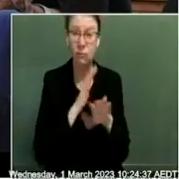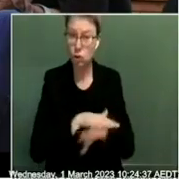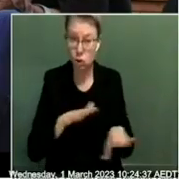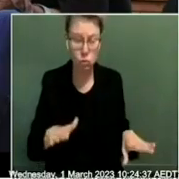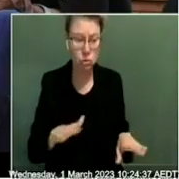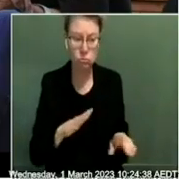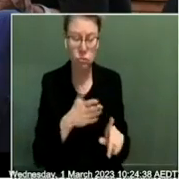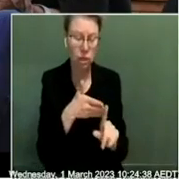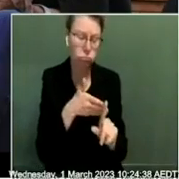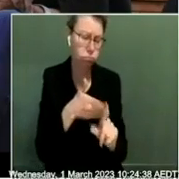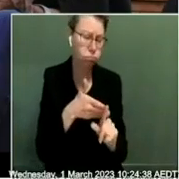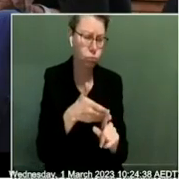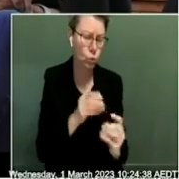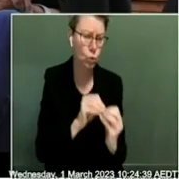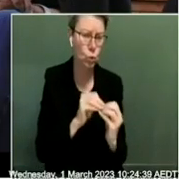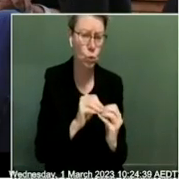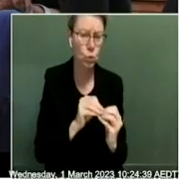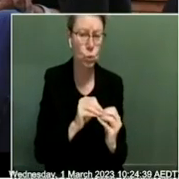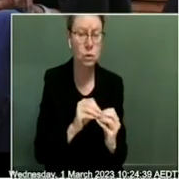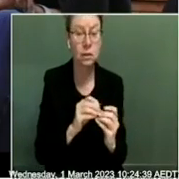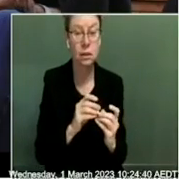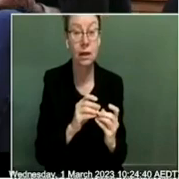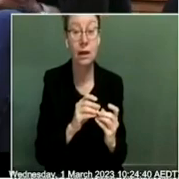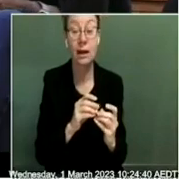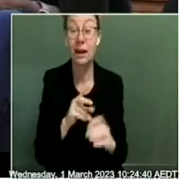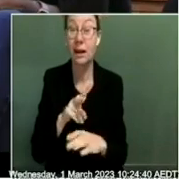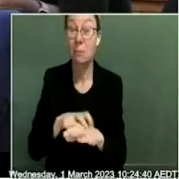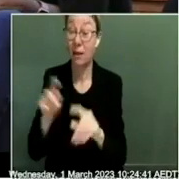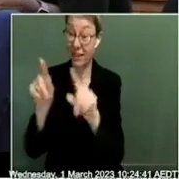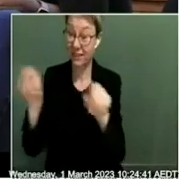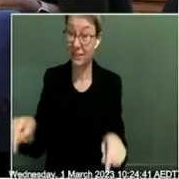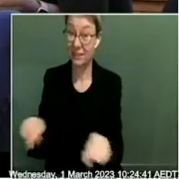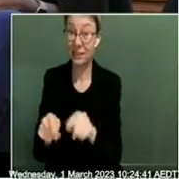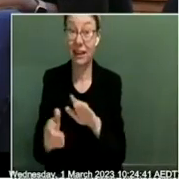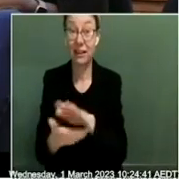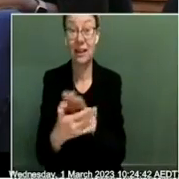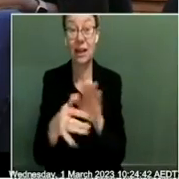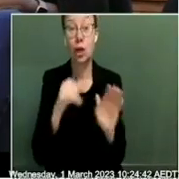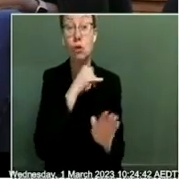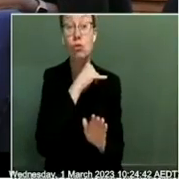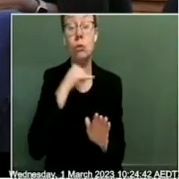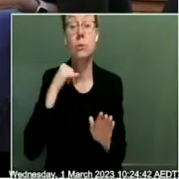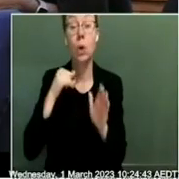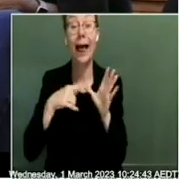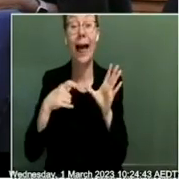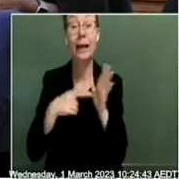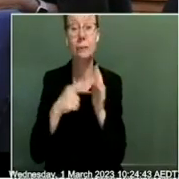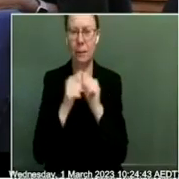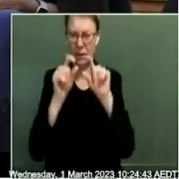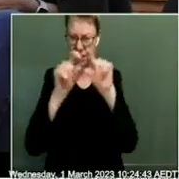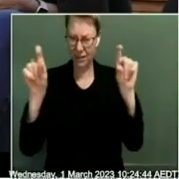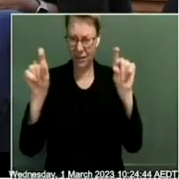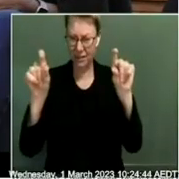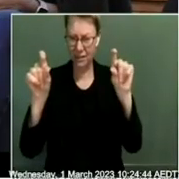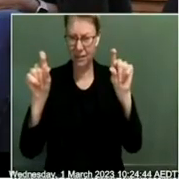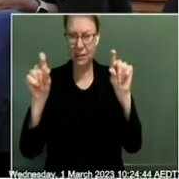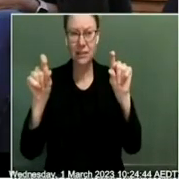police record is under the Criminal Act. It says on the top of the paper that we give to Emily, to Yoorrook.